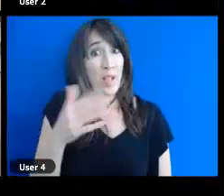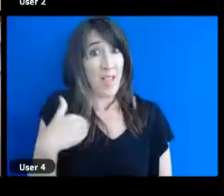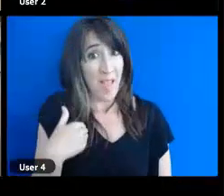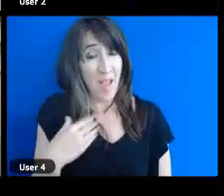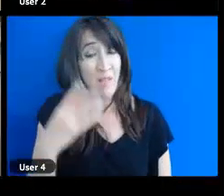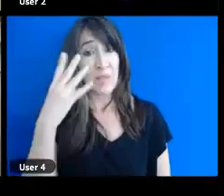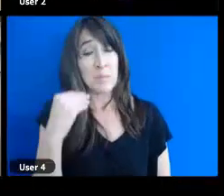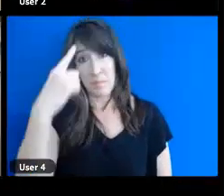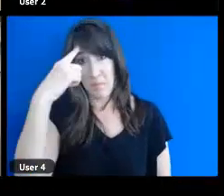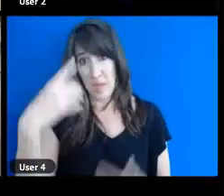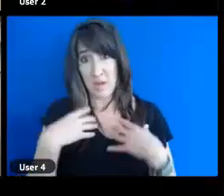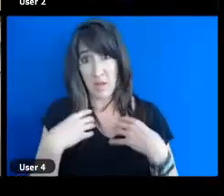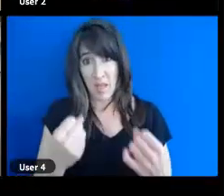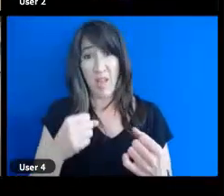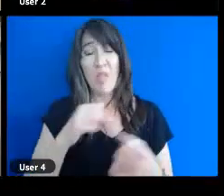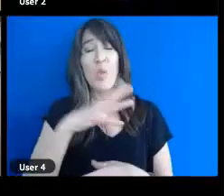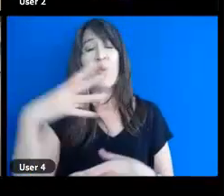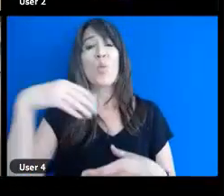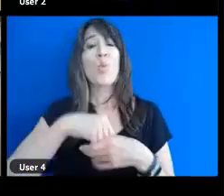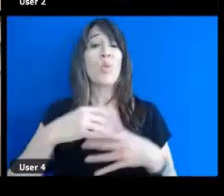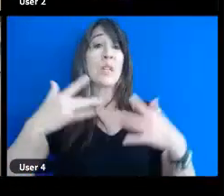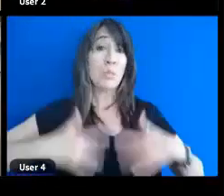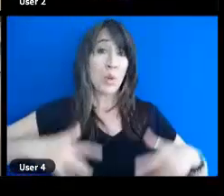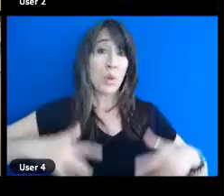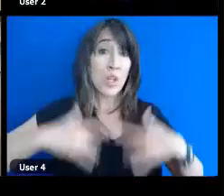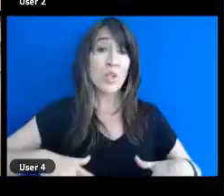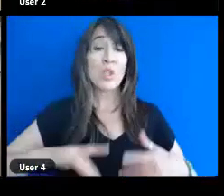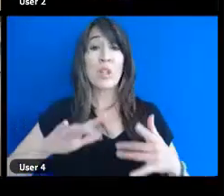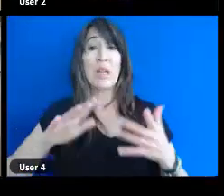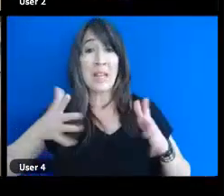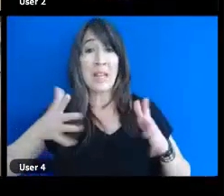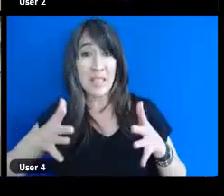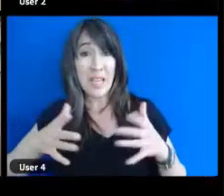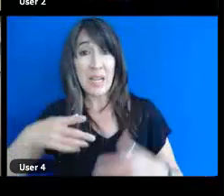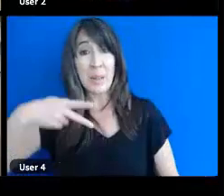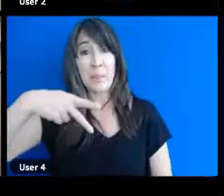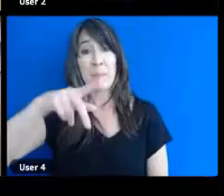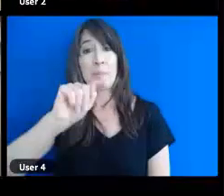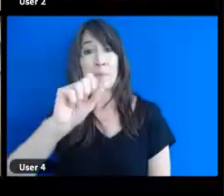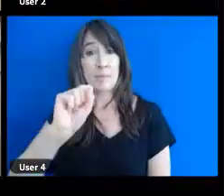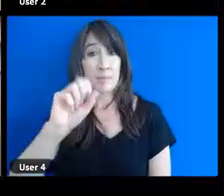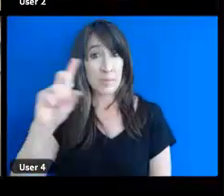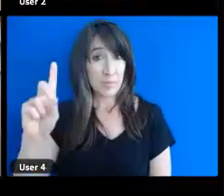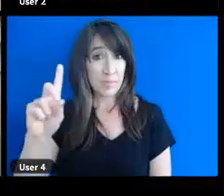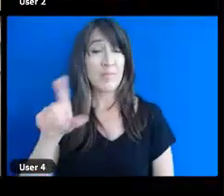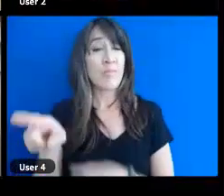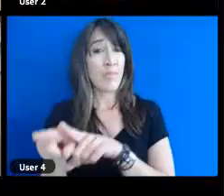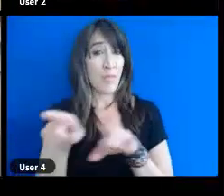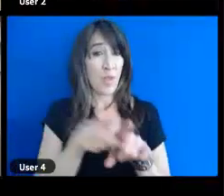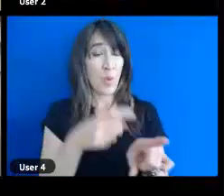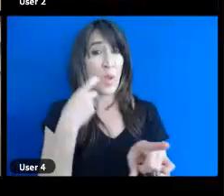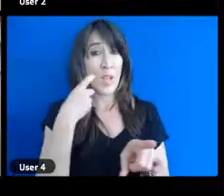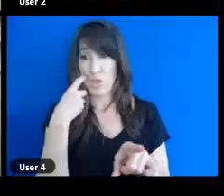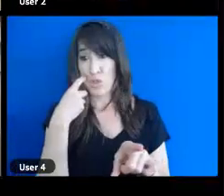or have experienced a mental illness. That includes depression, anxiety, PTSD, and